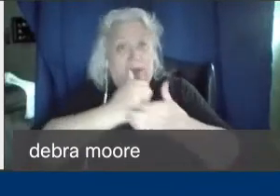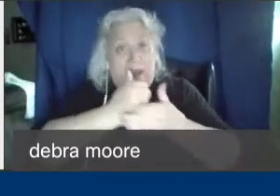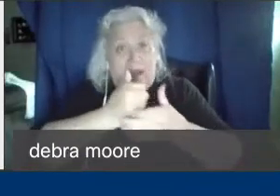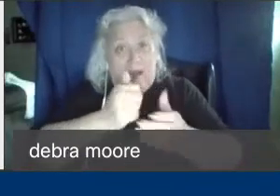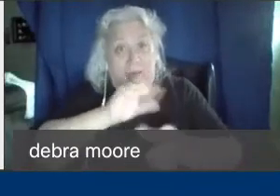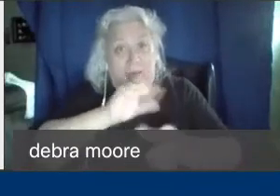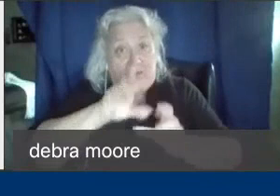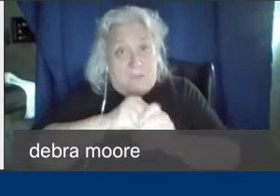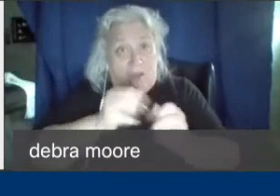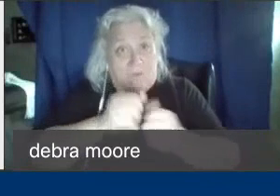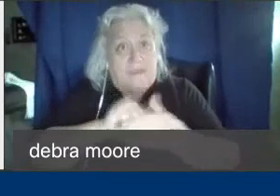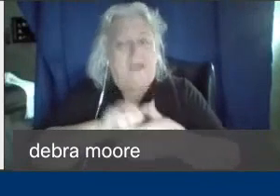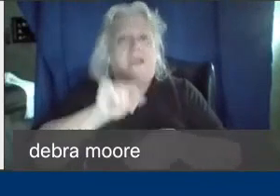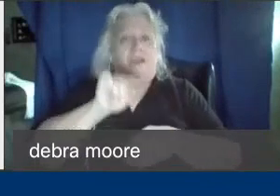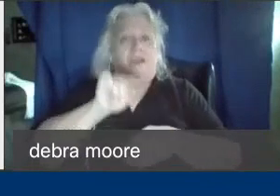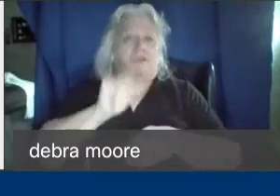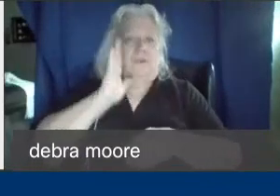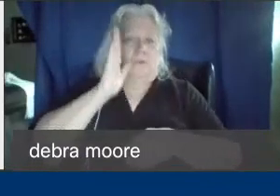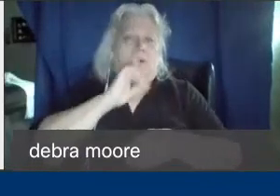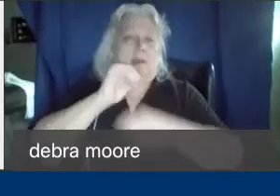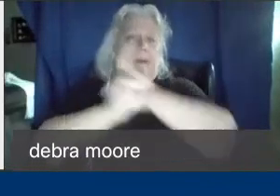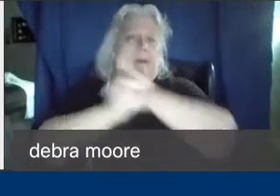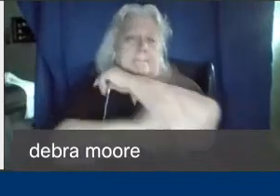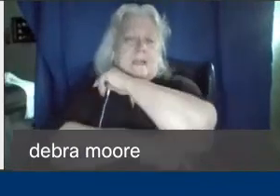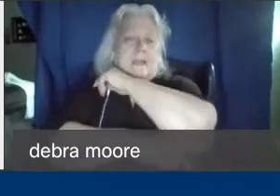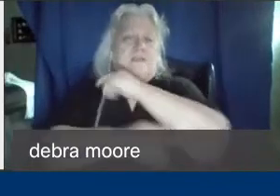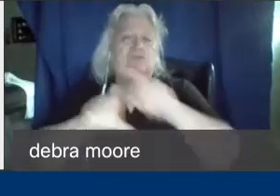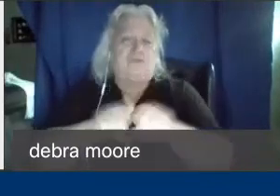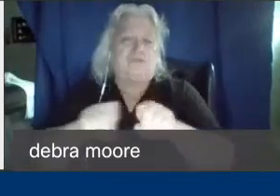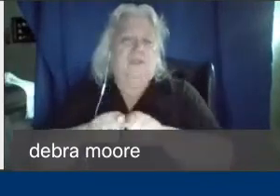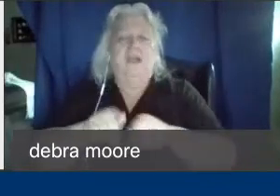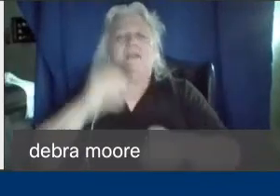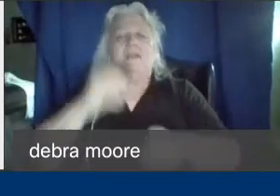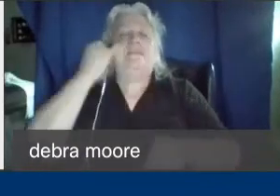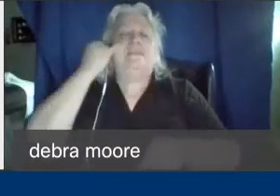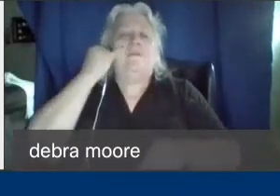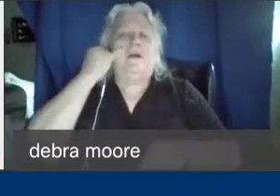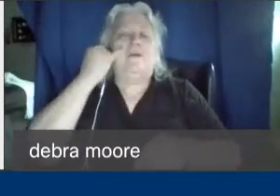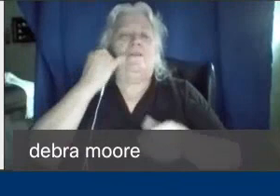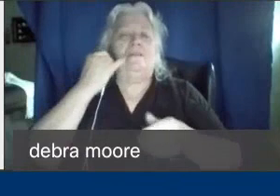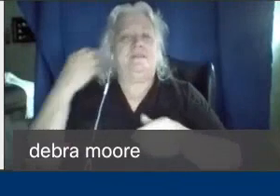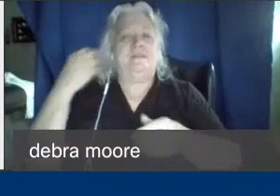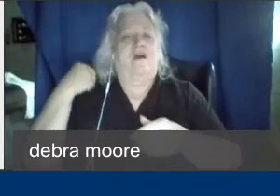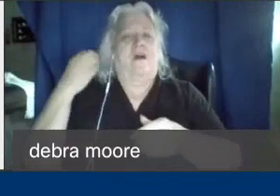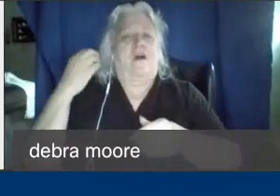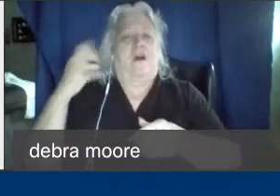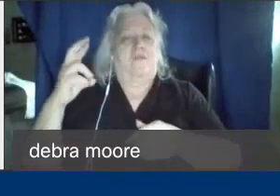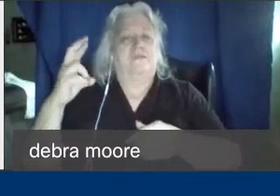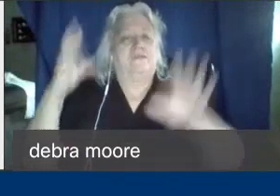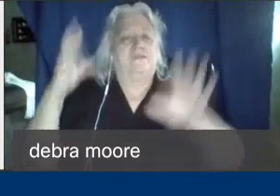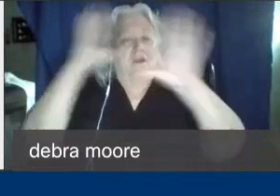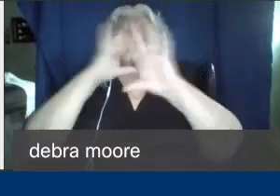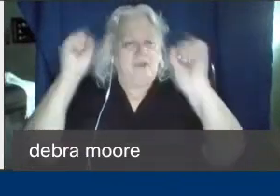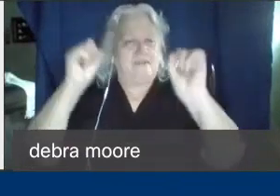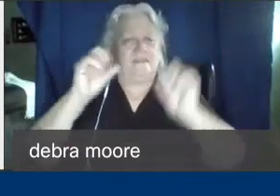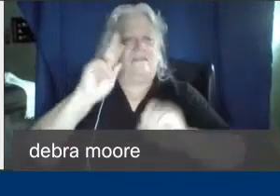in hazing. So that would be if a officer of a club engages in hazing, or if a member